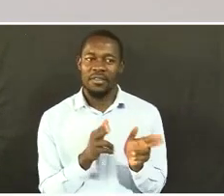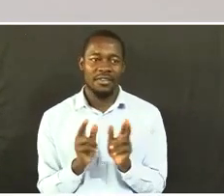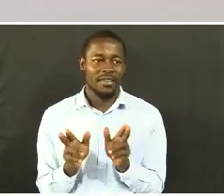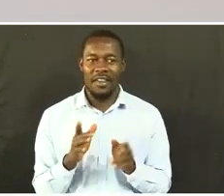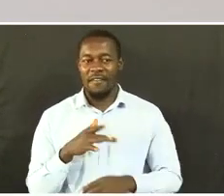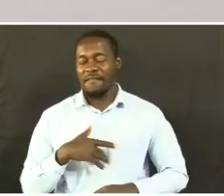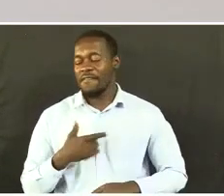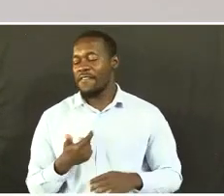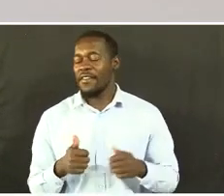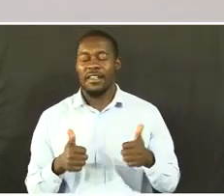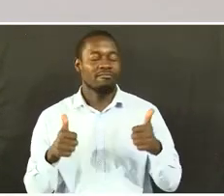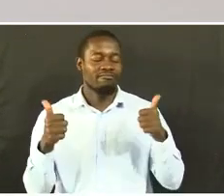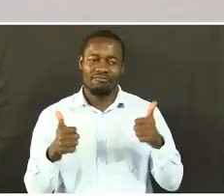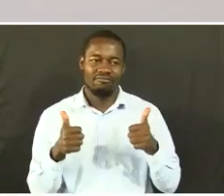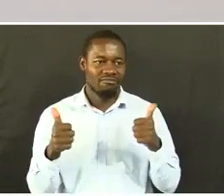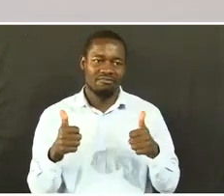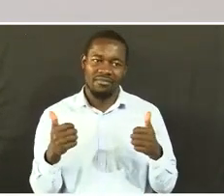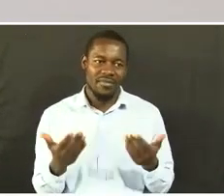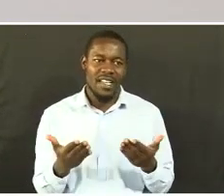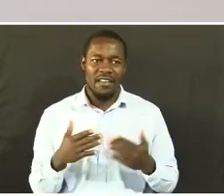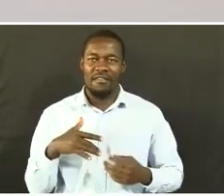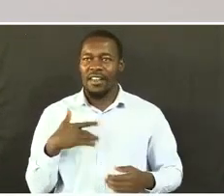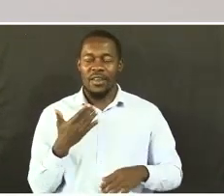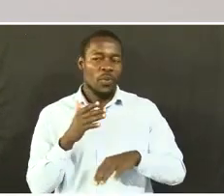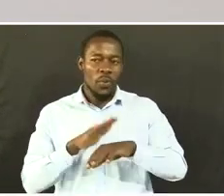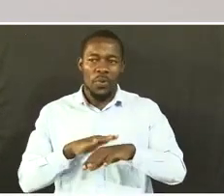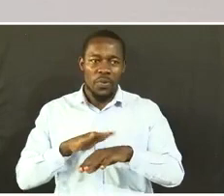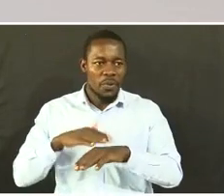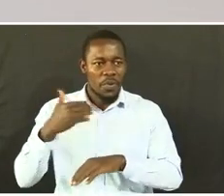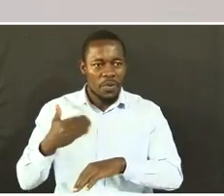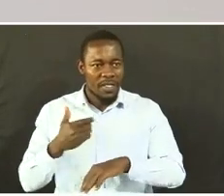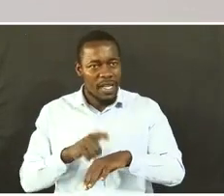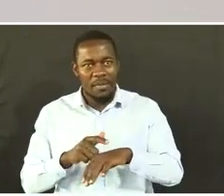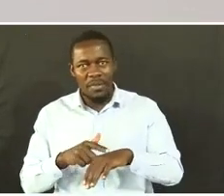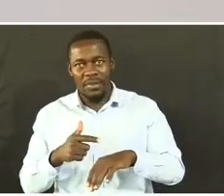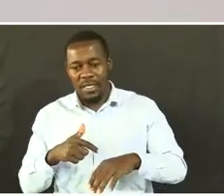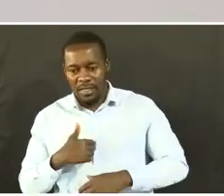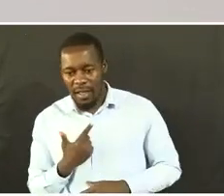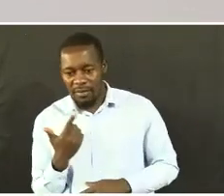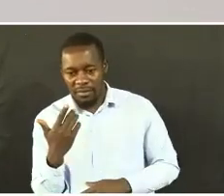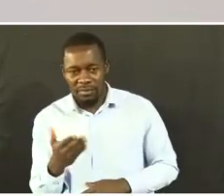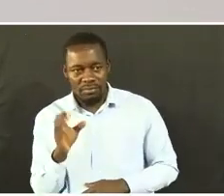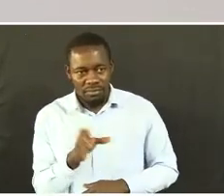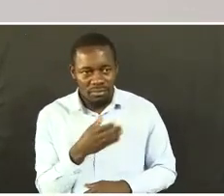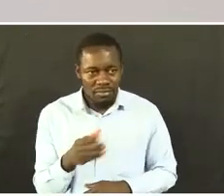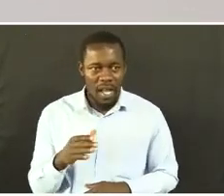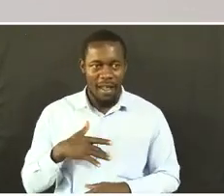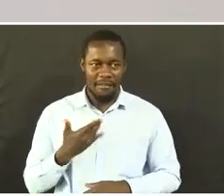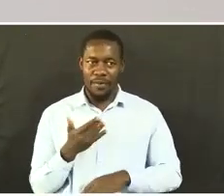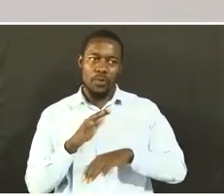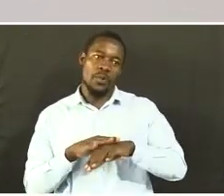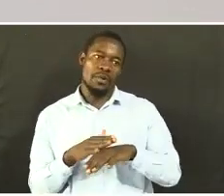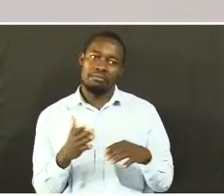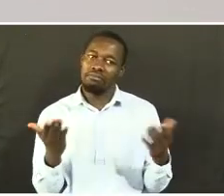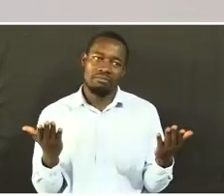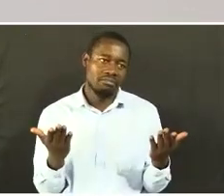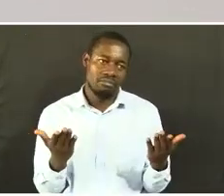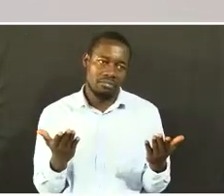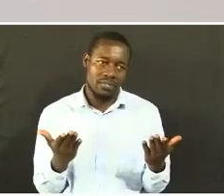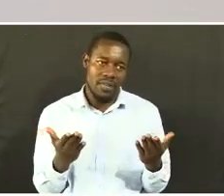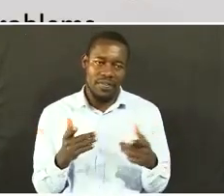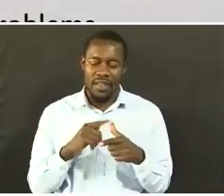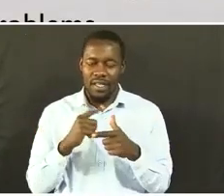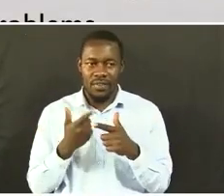for them to feel good, to be functional, to be able to address the daily things. So drugs generally generate